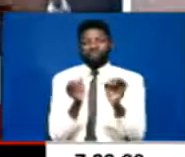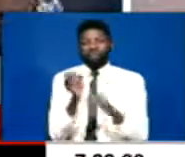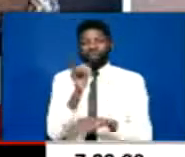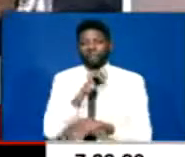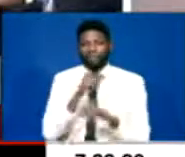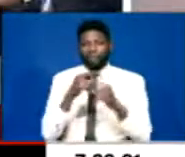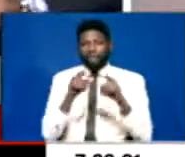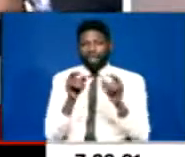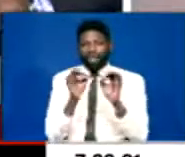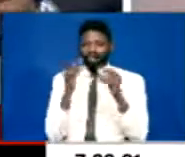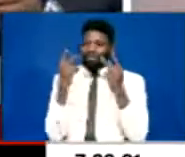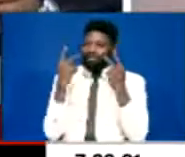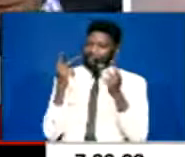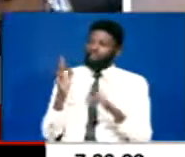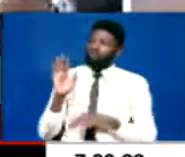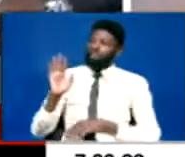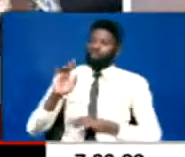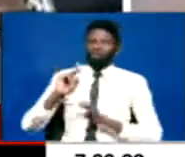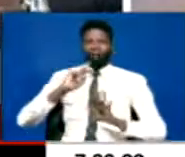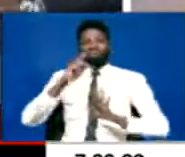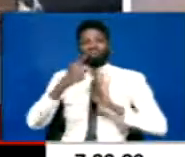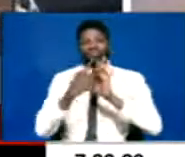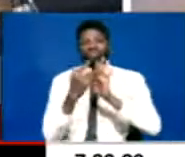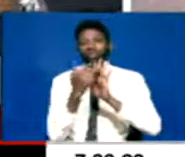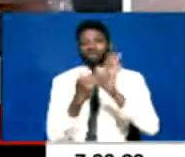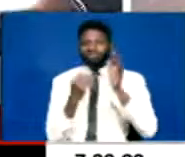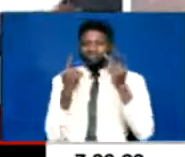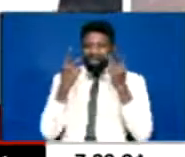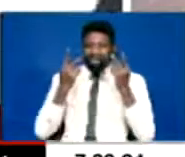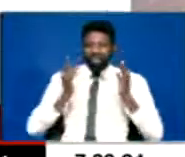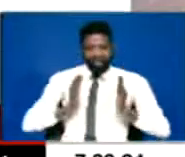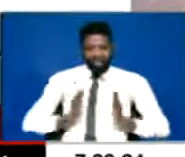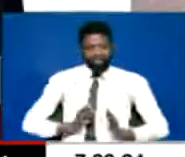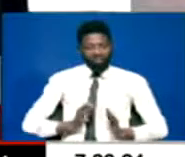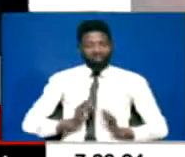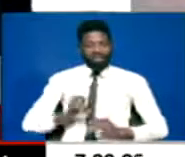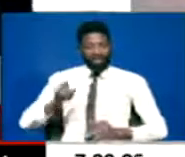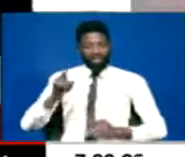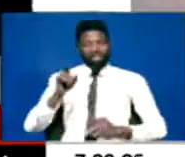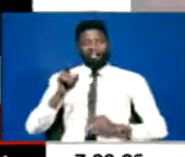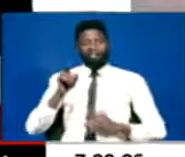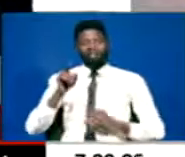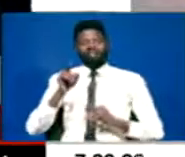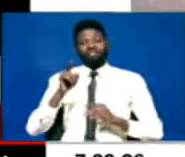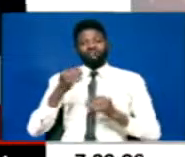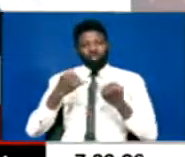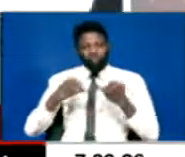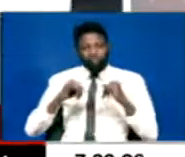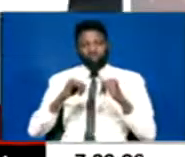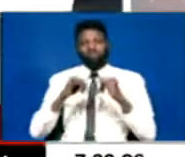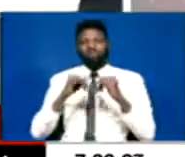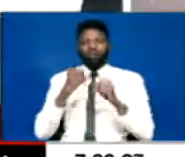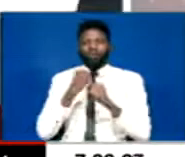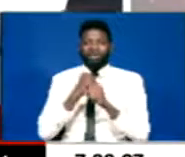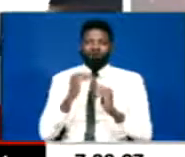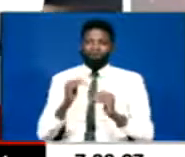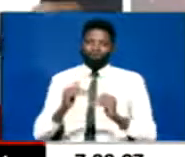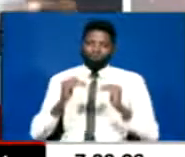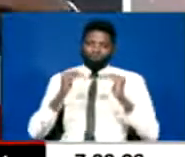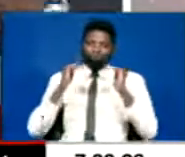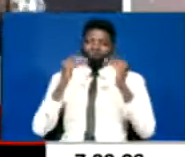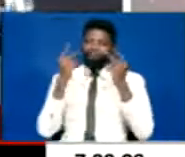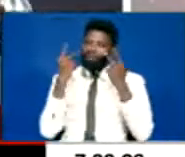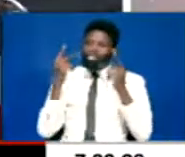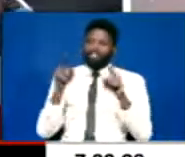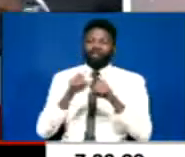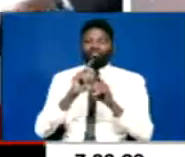his profile, you see as somebody who has been keen on upsetting systems to rise to where he is. Let's have a look at the profile